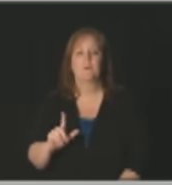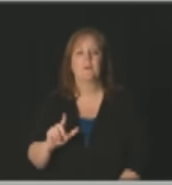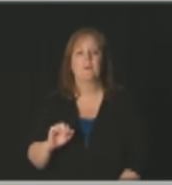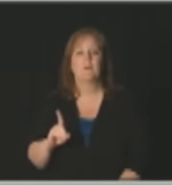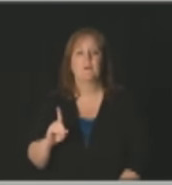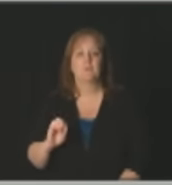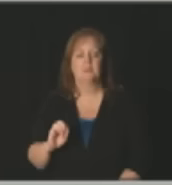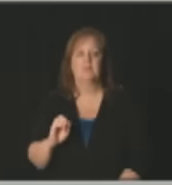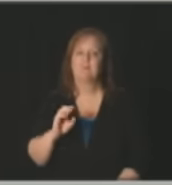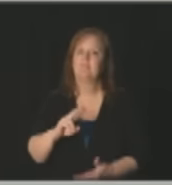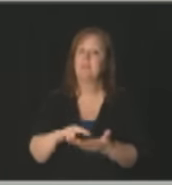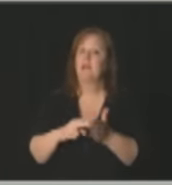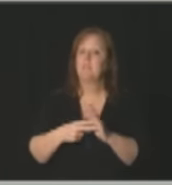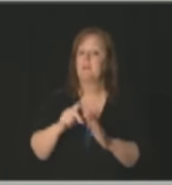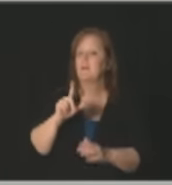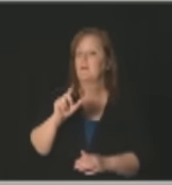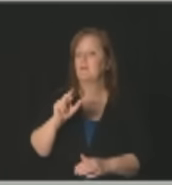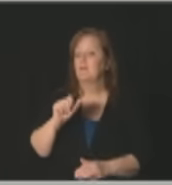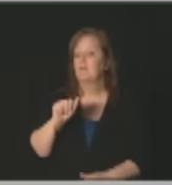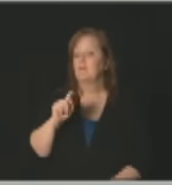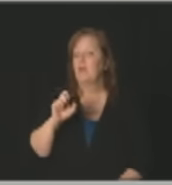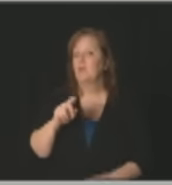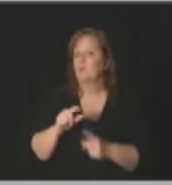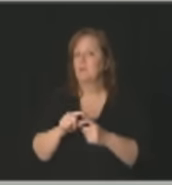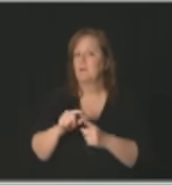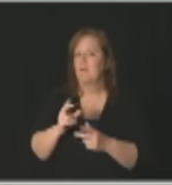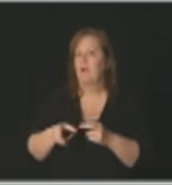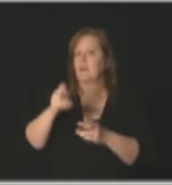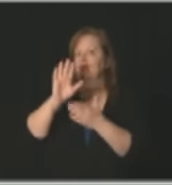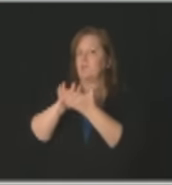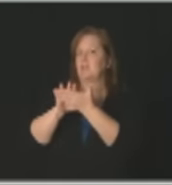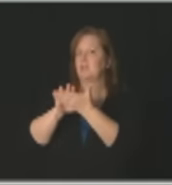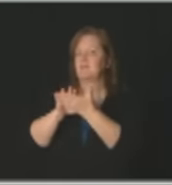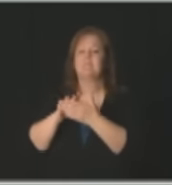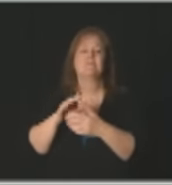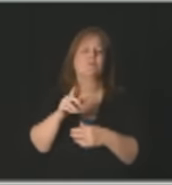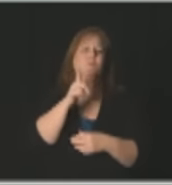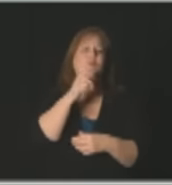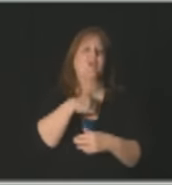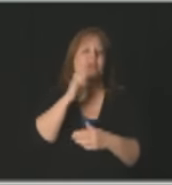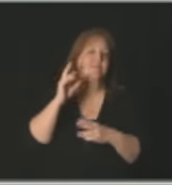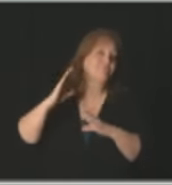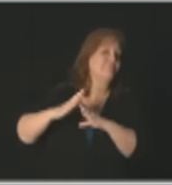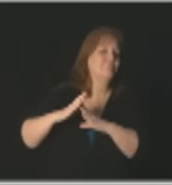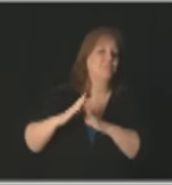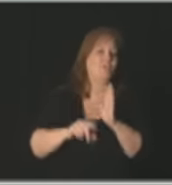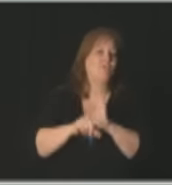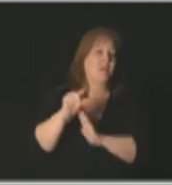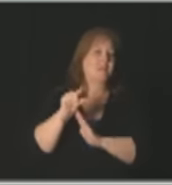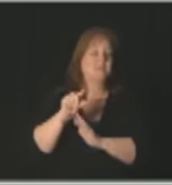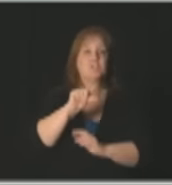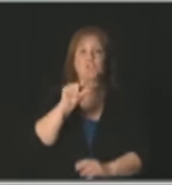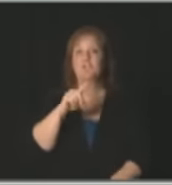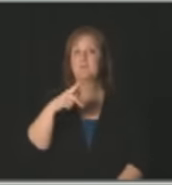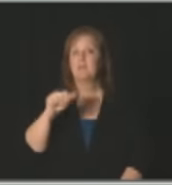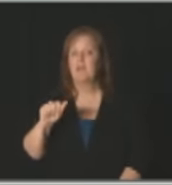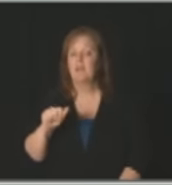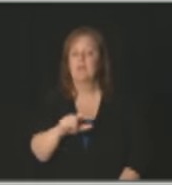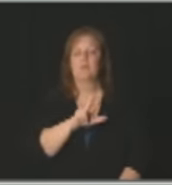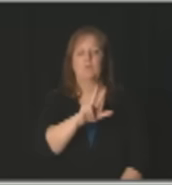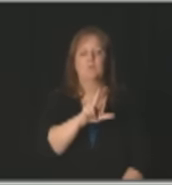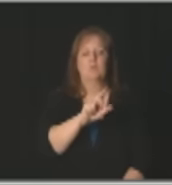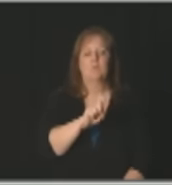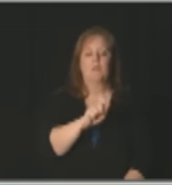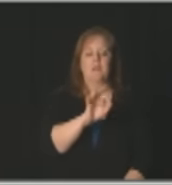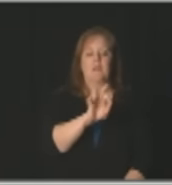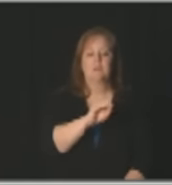praise in Latin. It is reserved for students with the very highest grades, those who have a grade point average between